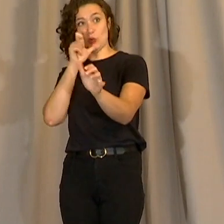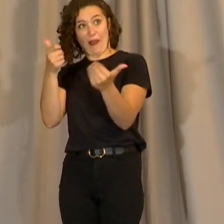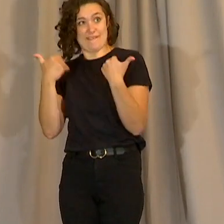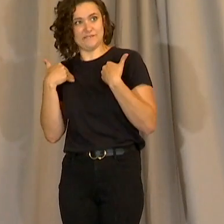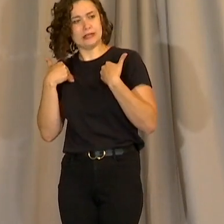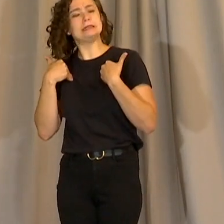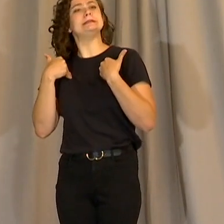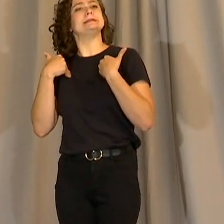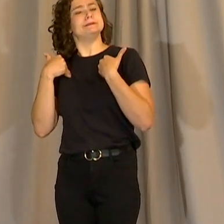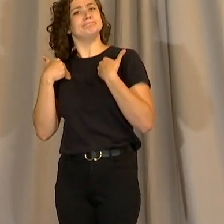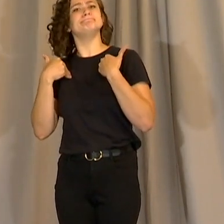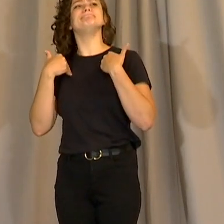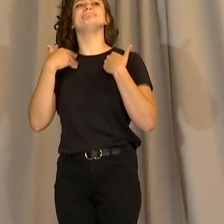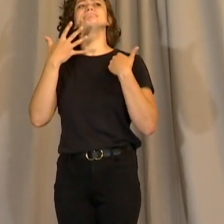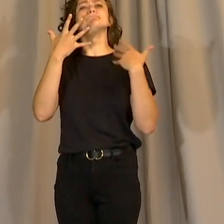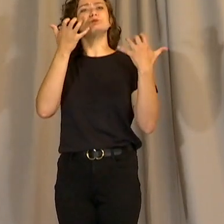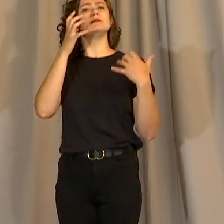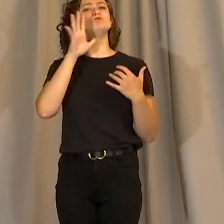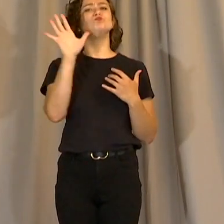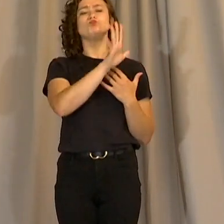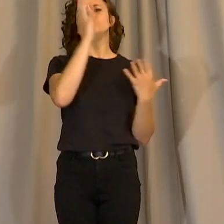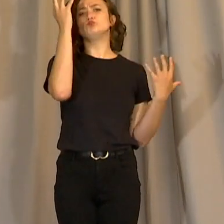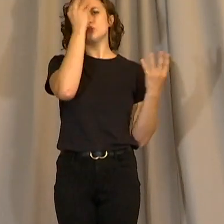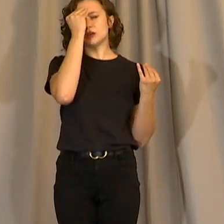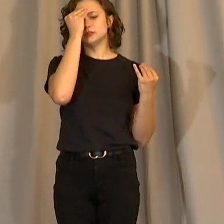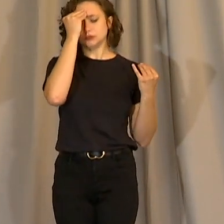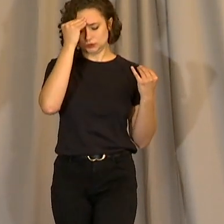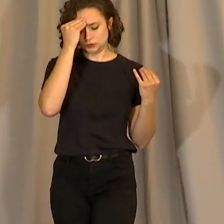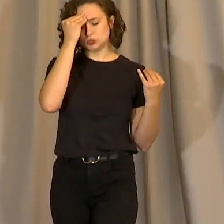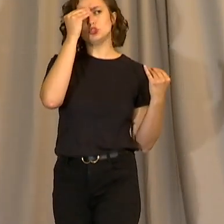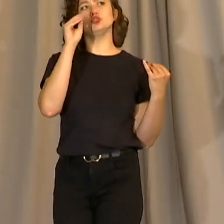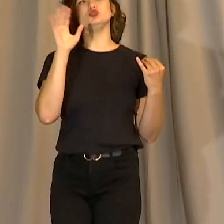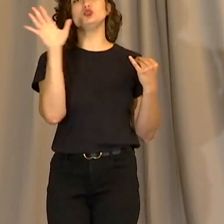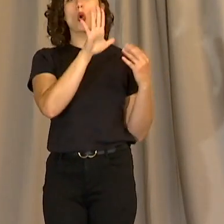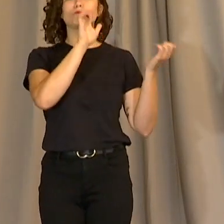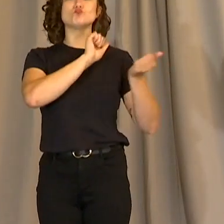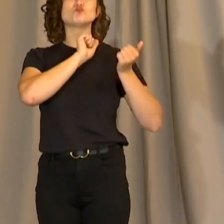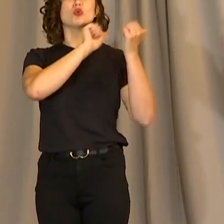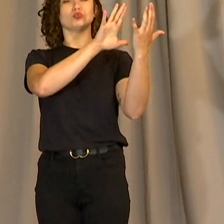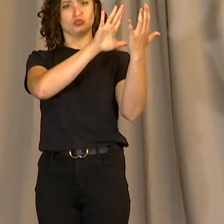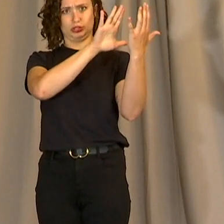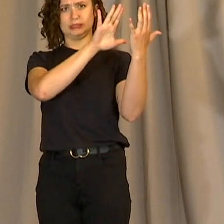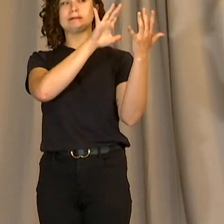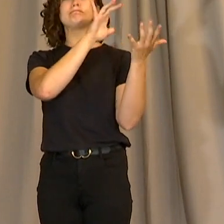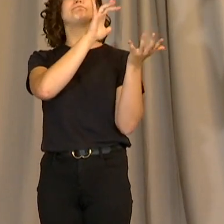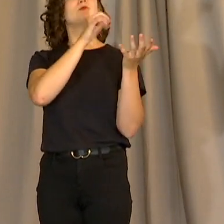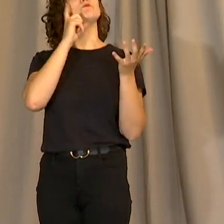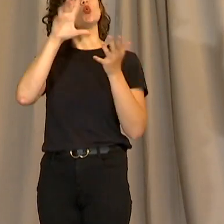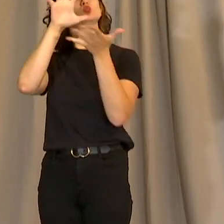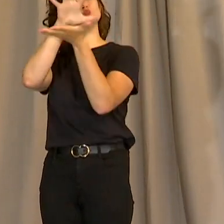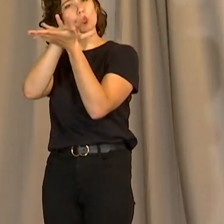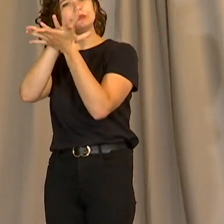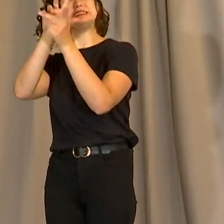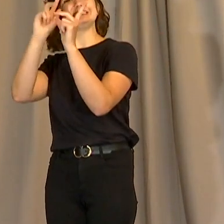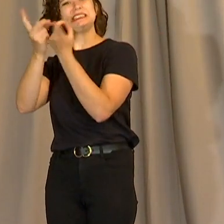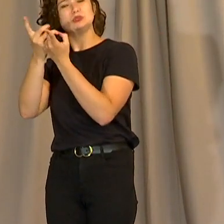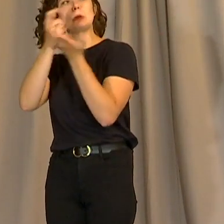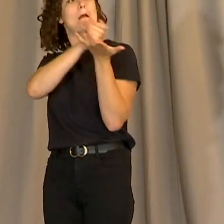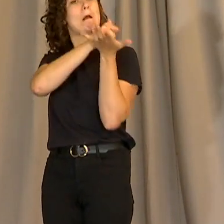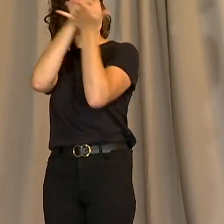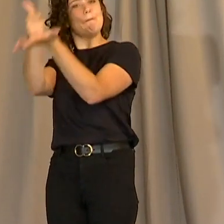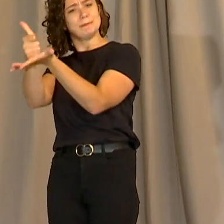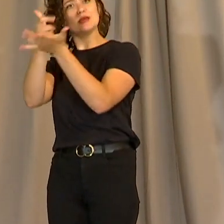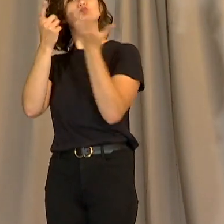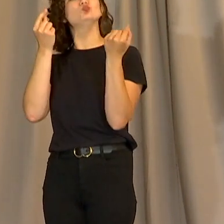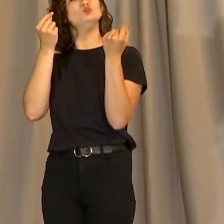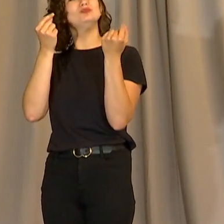of strategies or approaches to help these districts or schools address the need or fill that gap? And do you